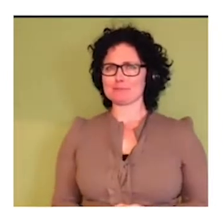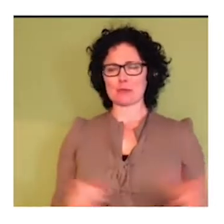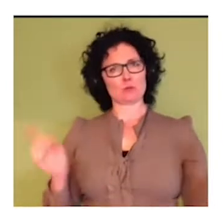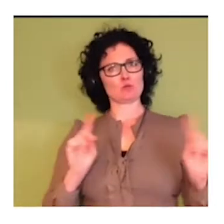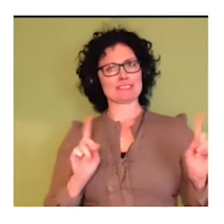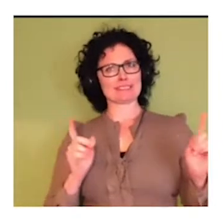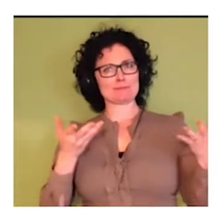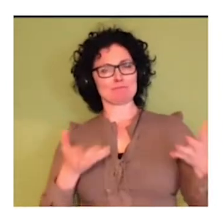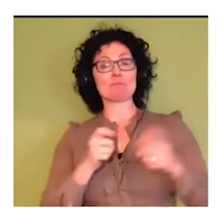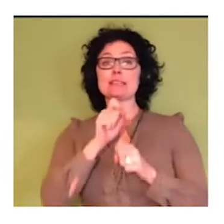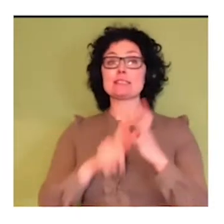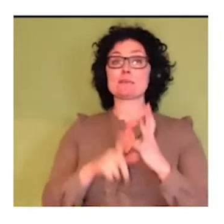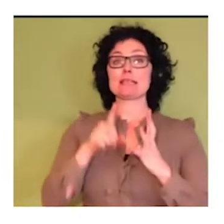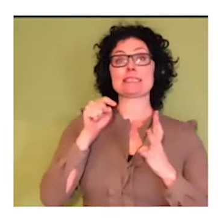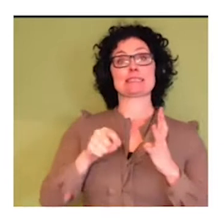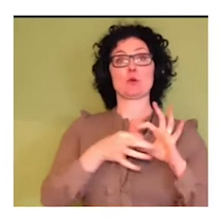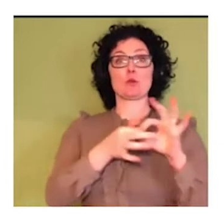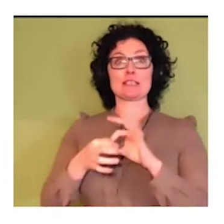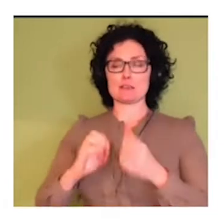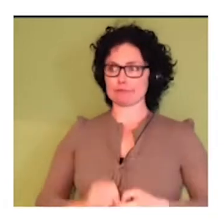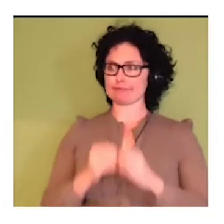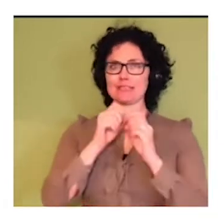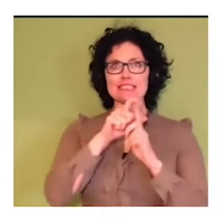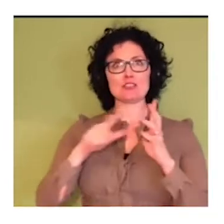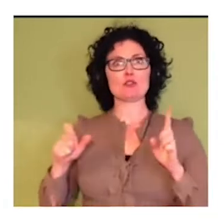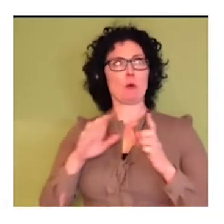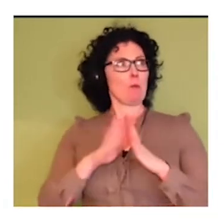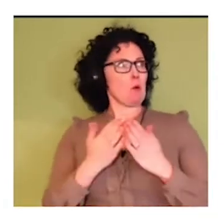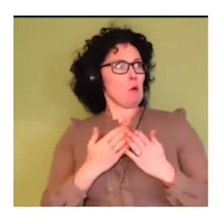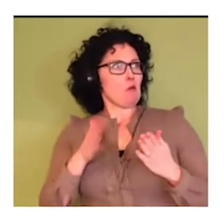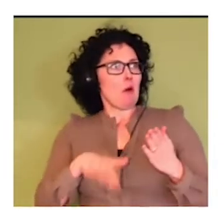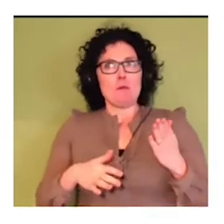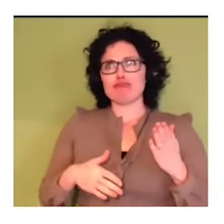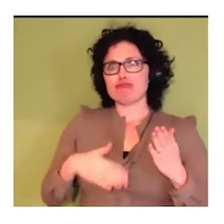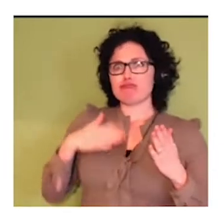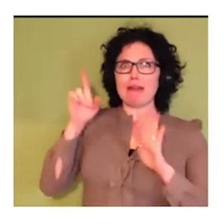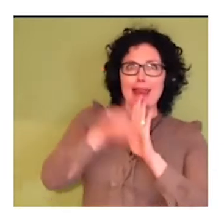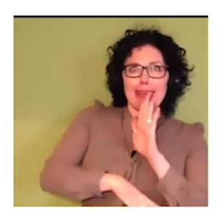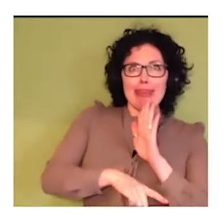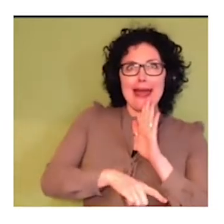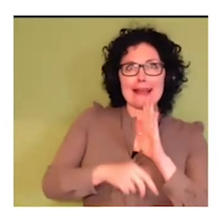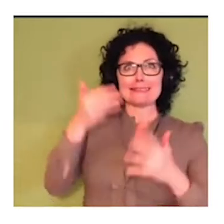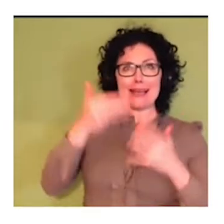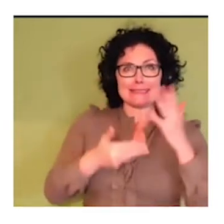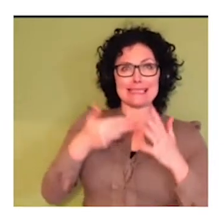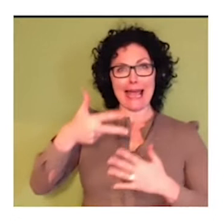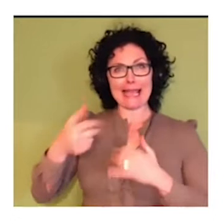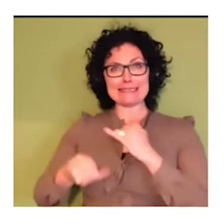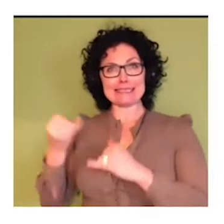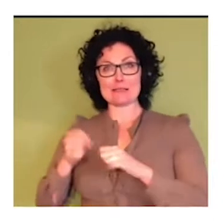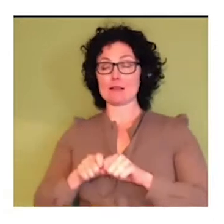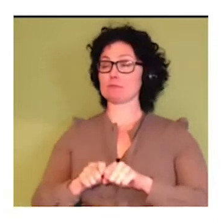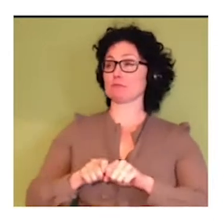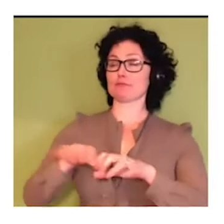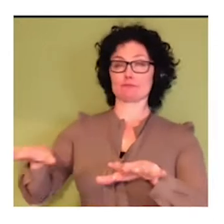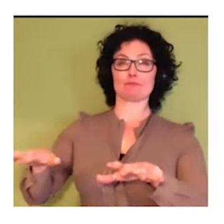organisations have been making digital books actually since the late 80s, but mainstream digital ebooks hit in